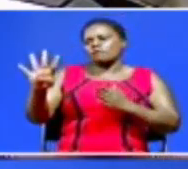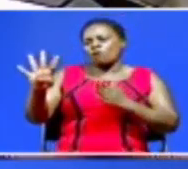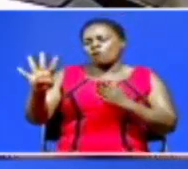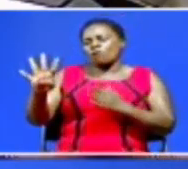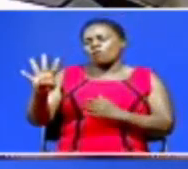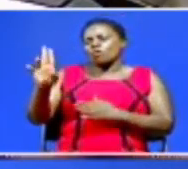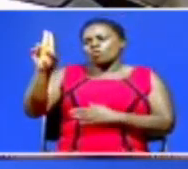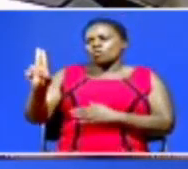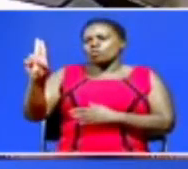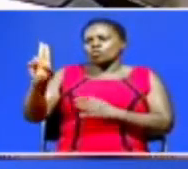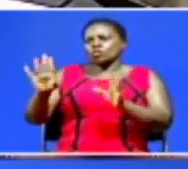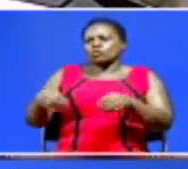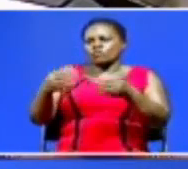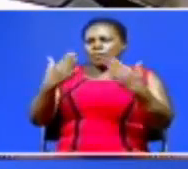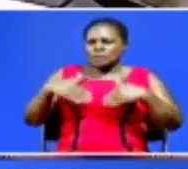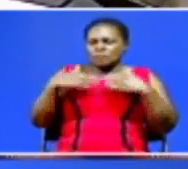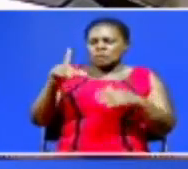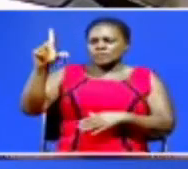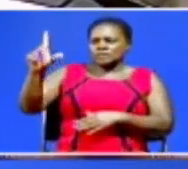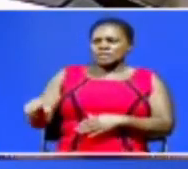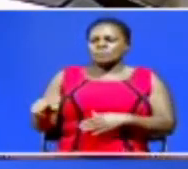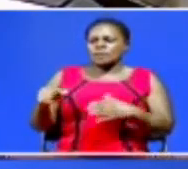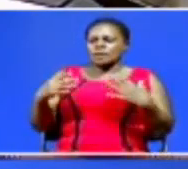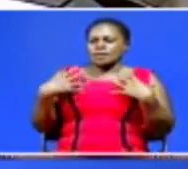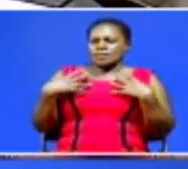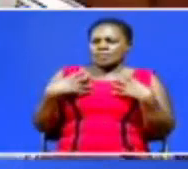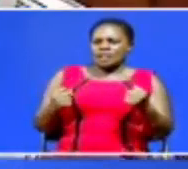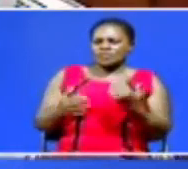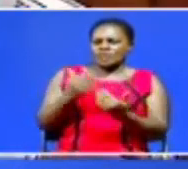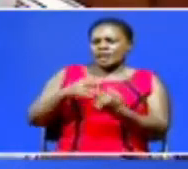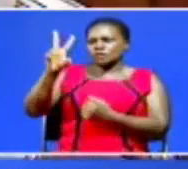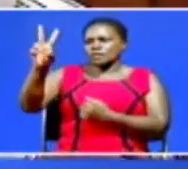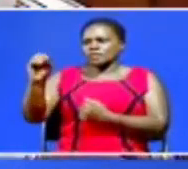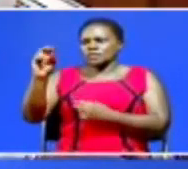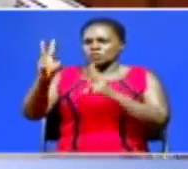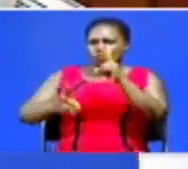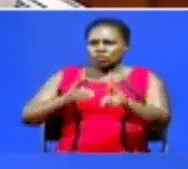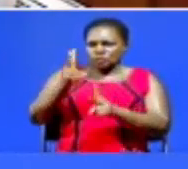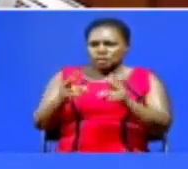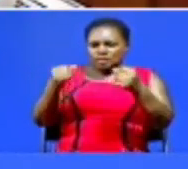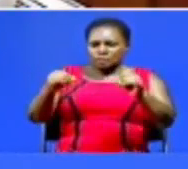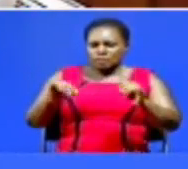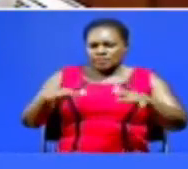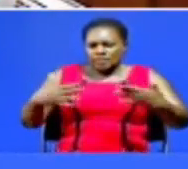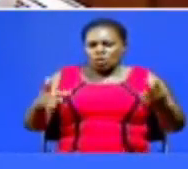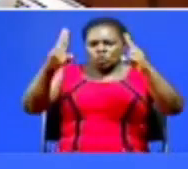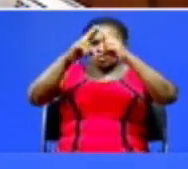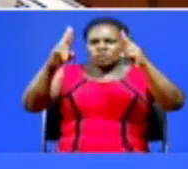Kenyatta's legacy to provide citizens with affordable health care by 2022. How do we implement universal health